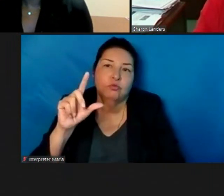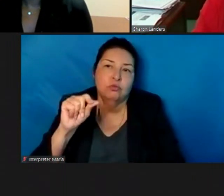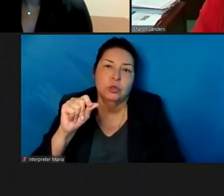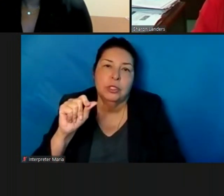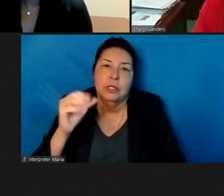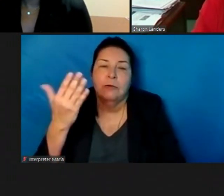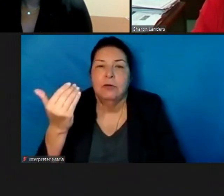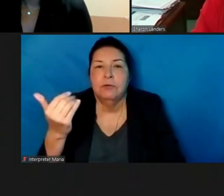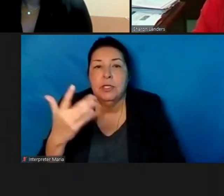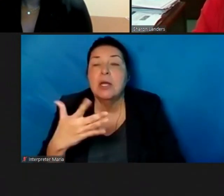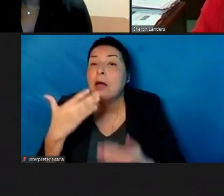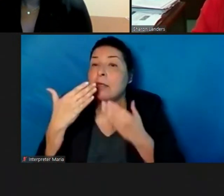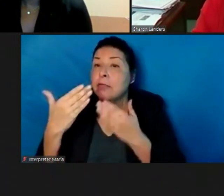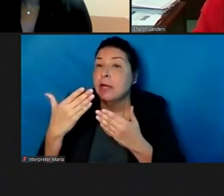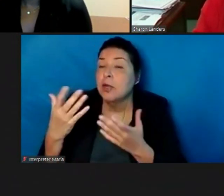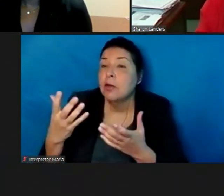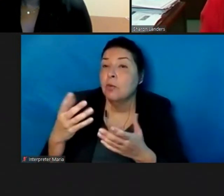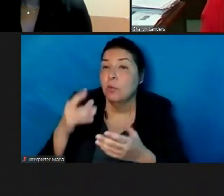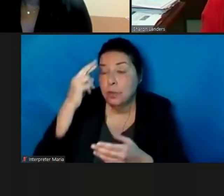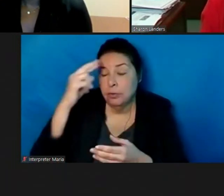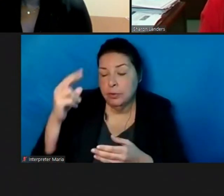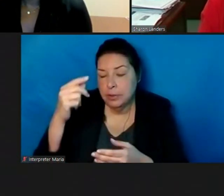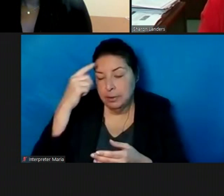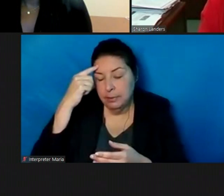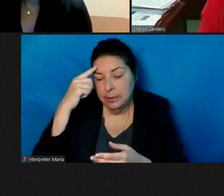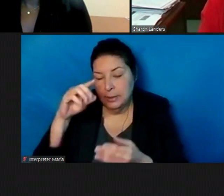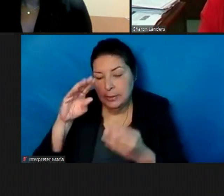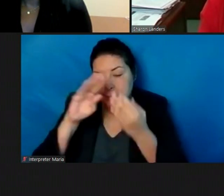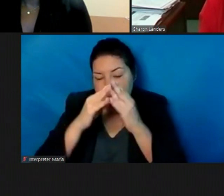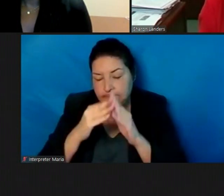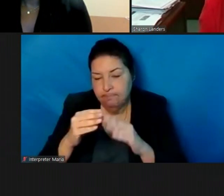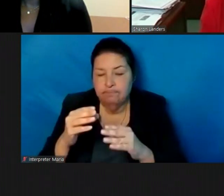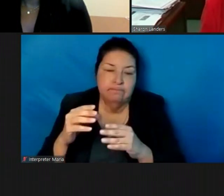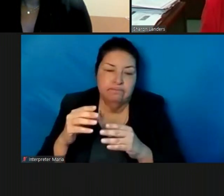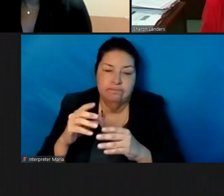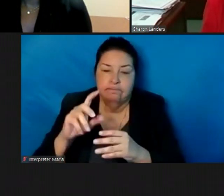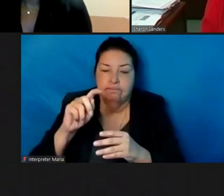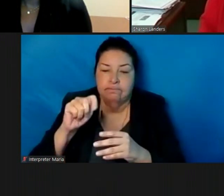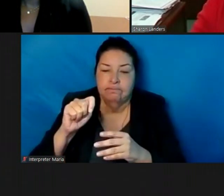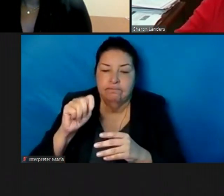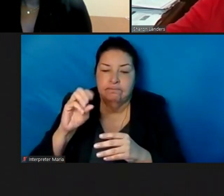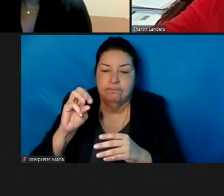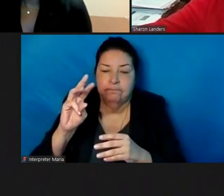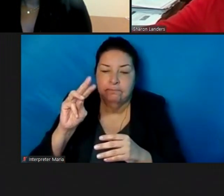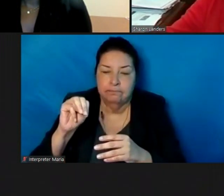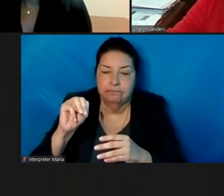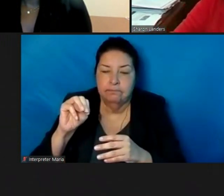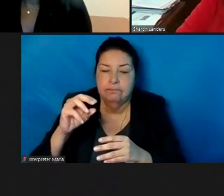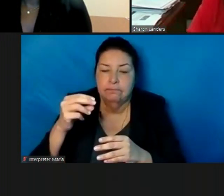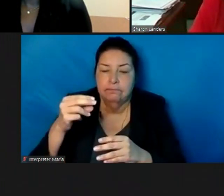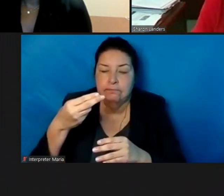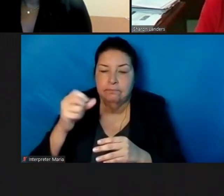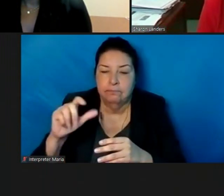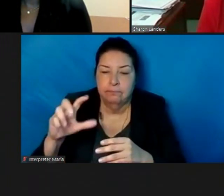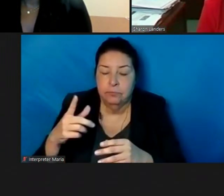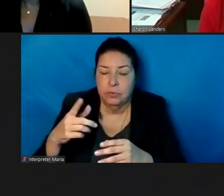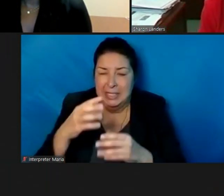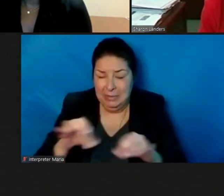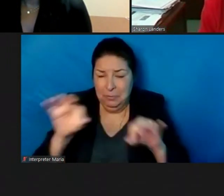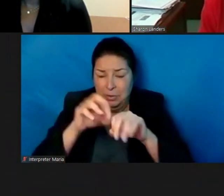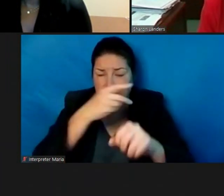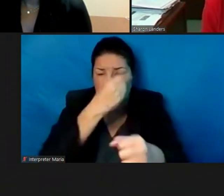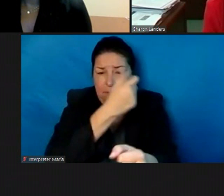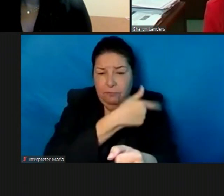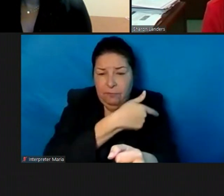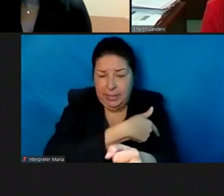much. One of the reasons why I think this town hall is so important about a vaccination, African Americans at the